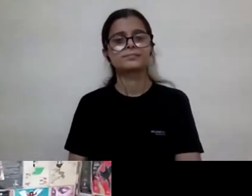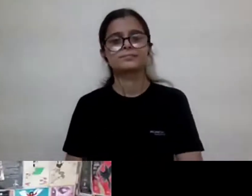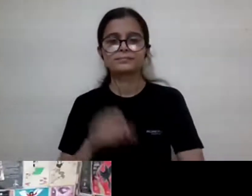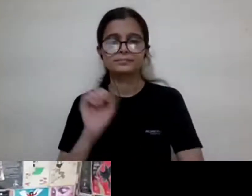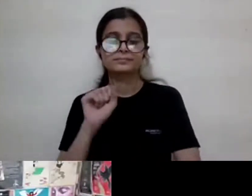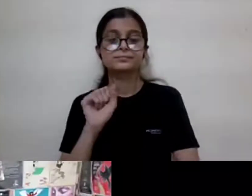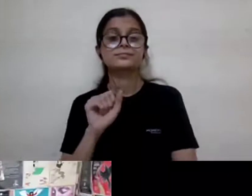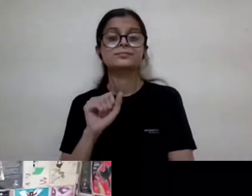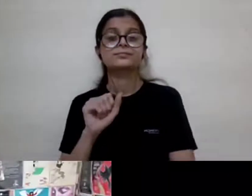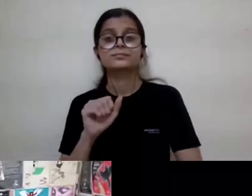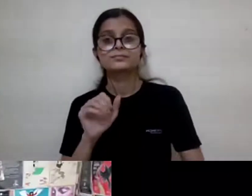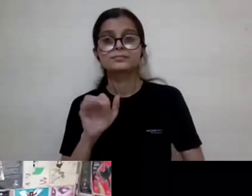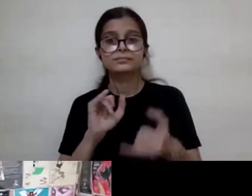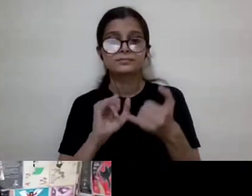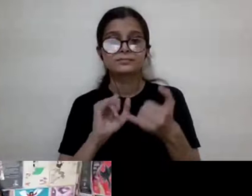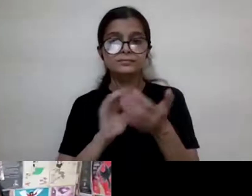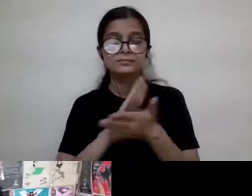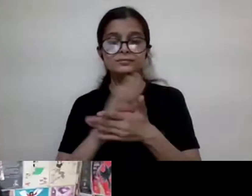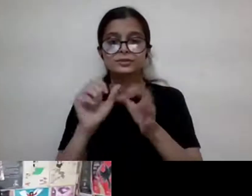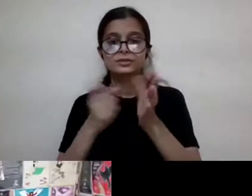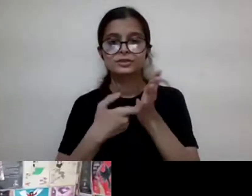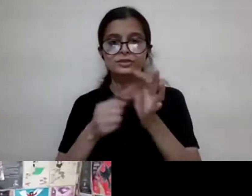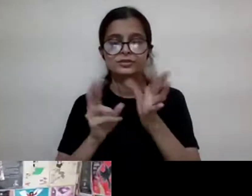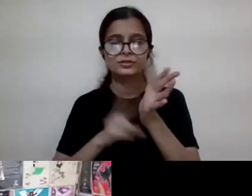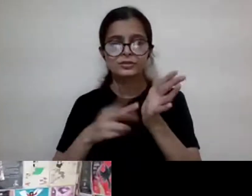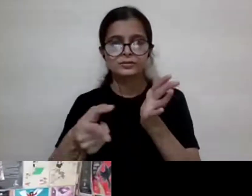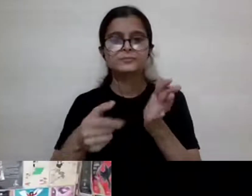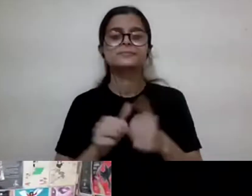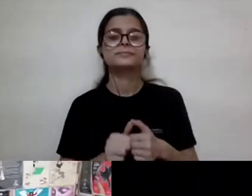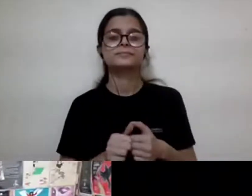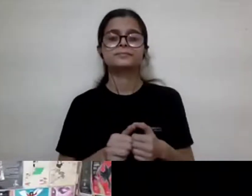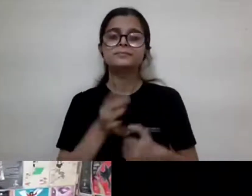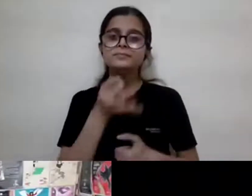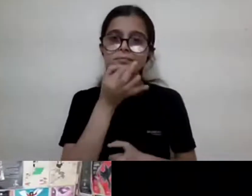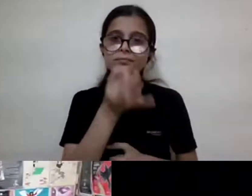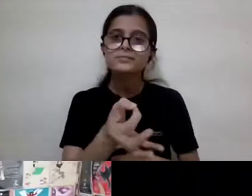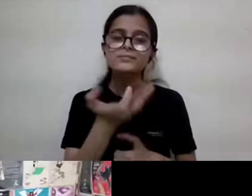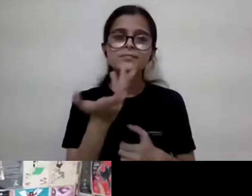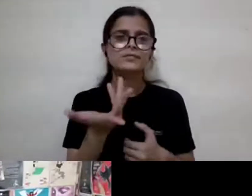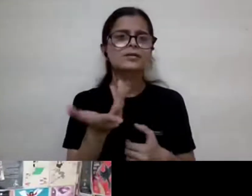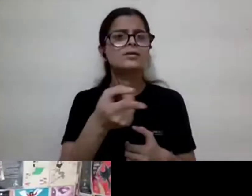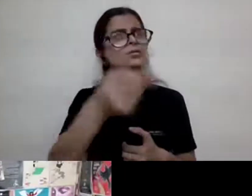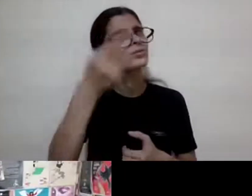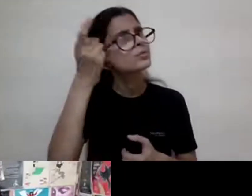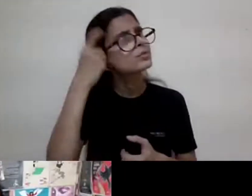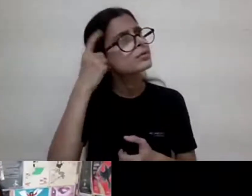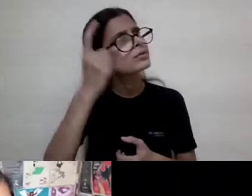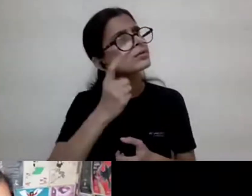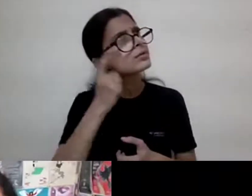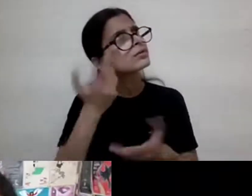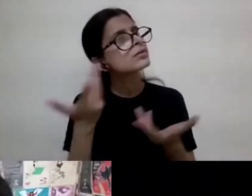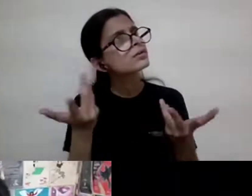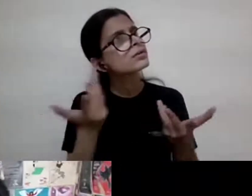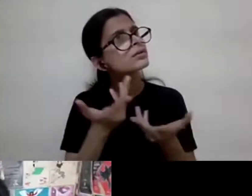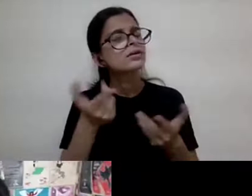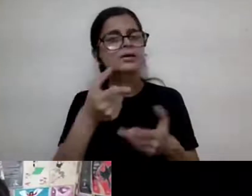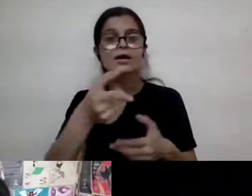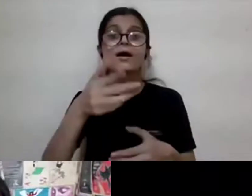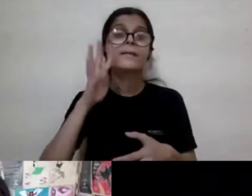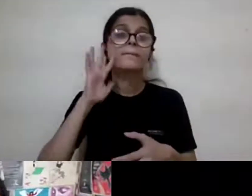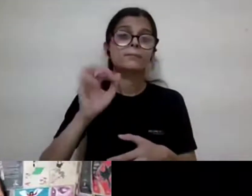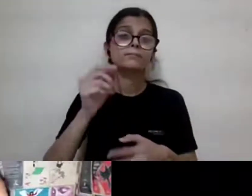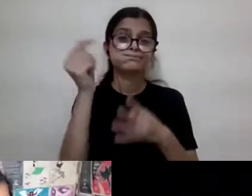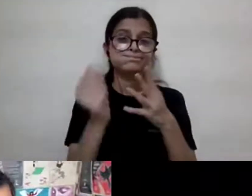Sharon, Sarah Alex is asking you, what do you think are the main things that can be done